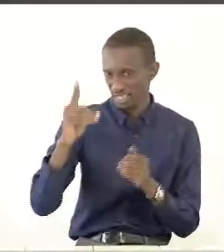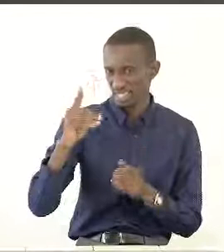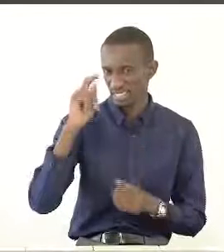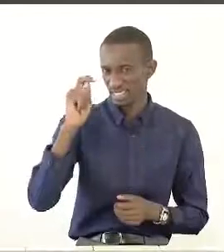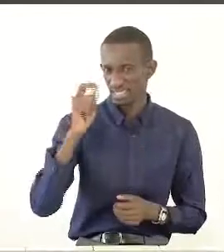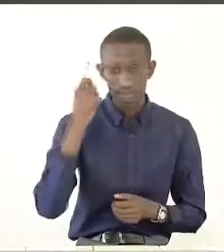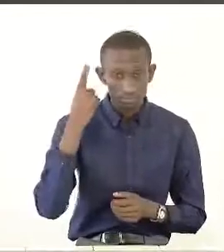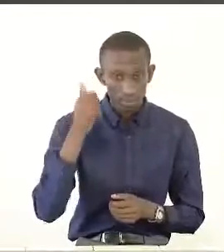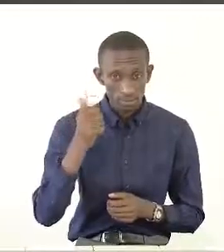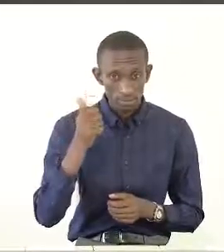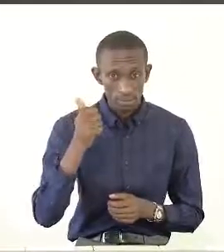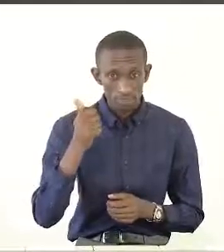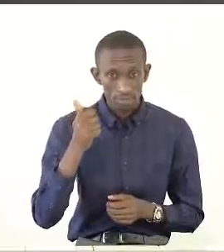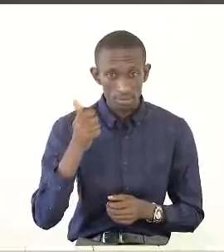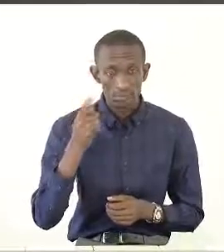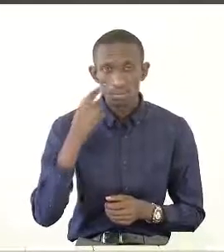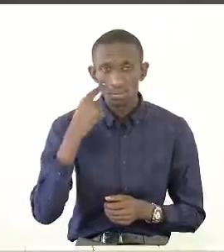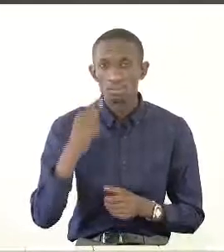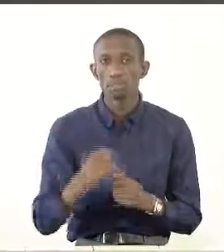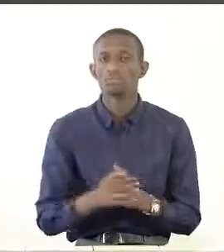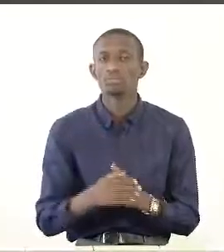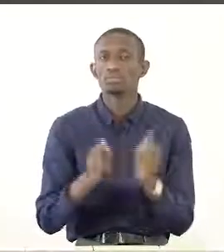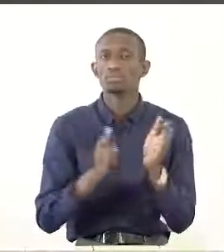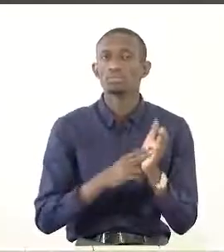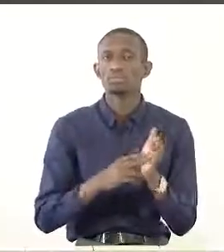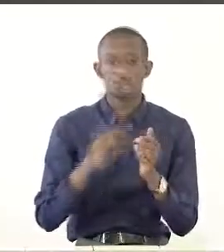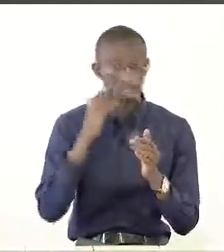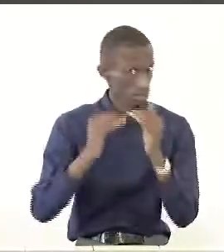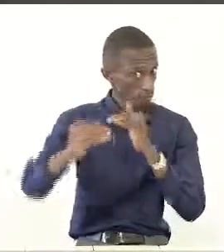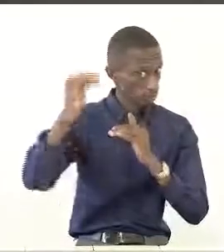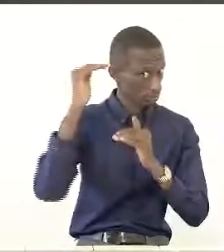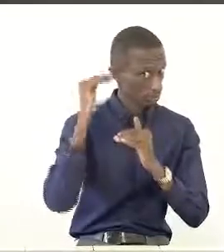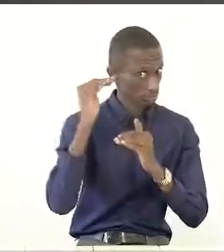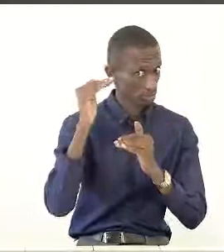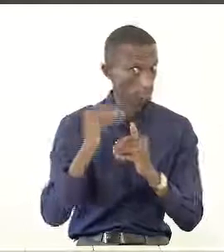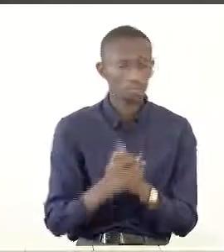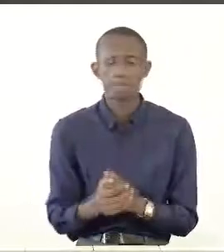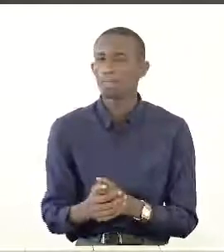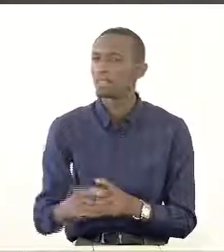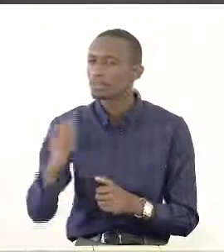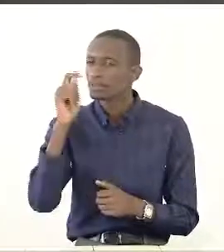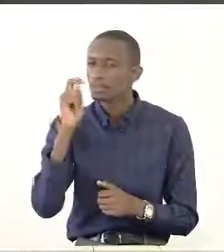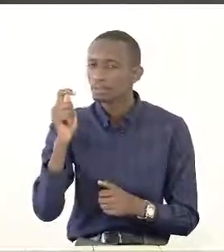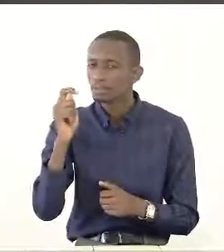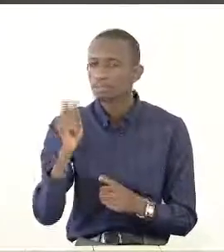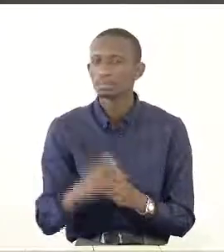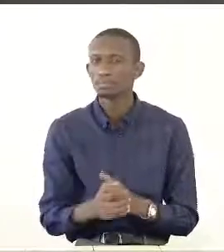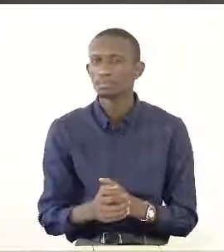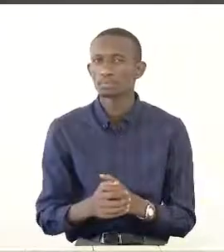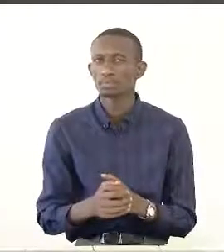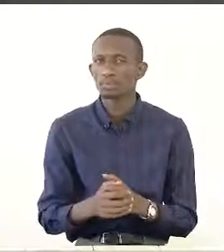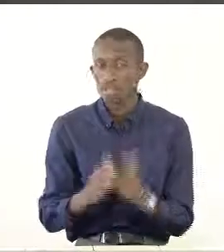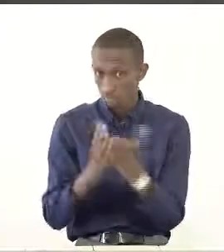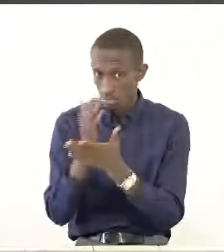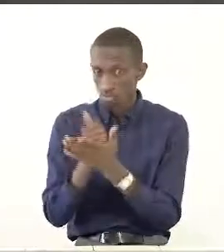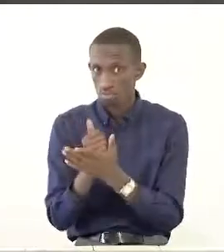isn't it? And I get, this is a standard one. I get t, because the exponent is